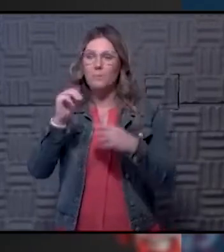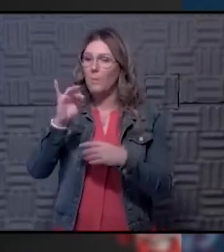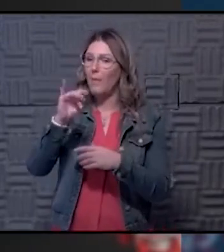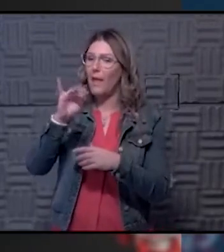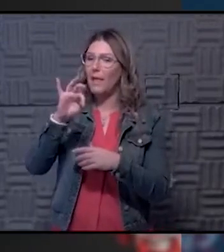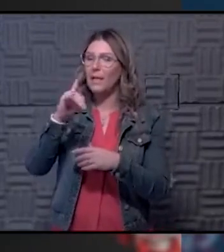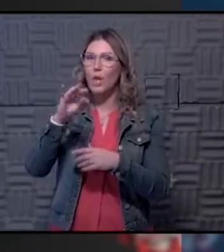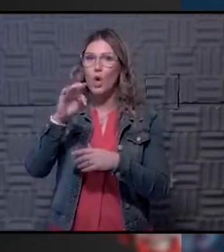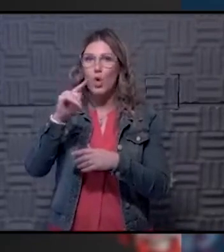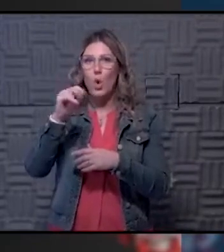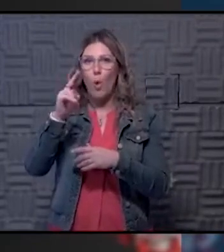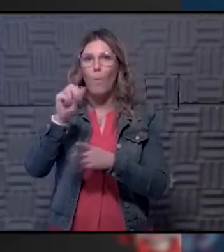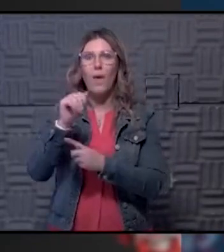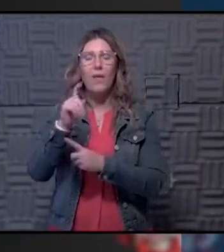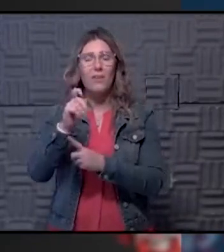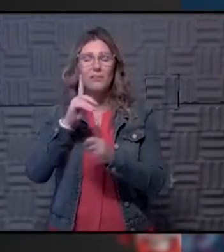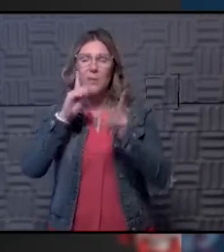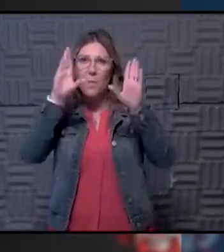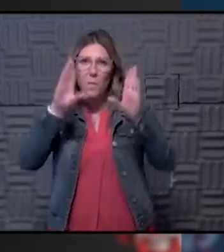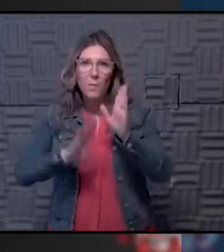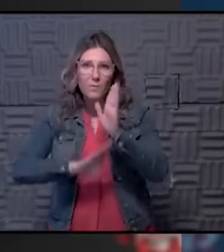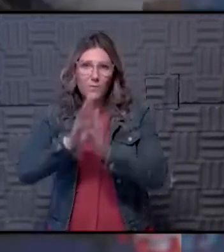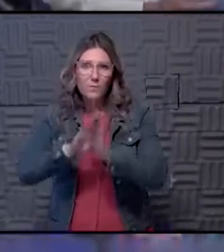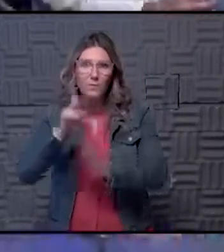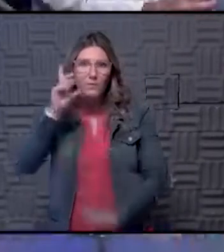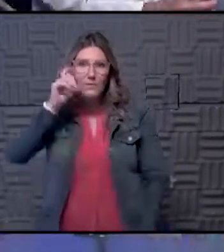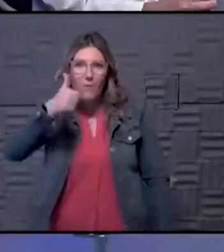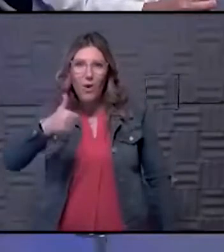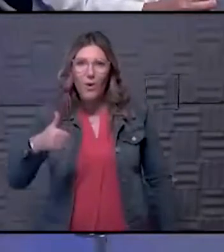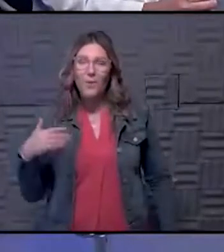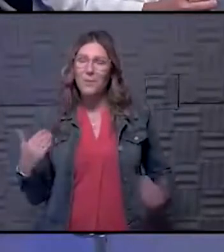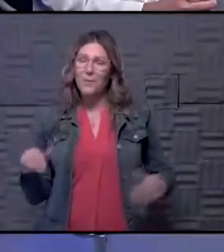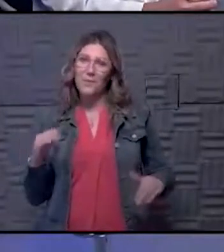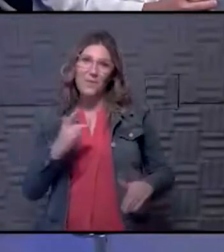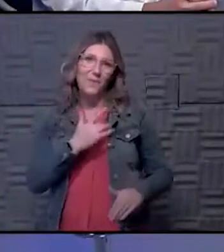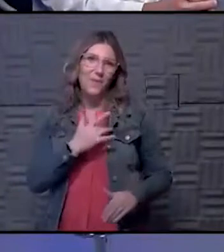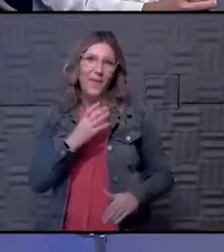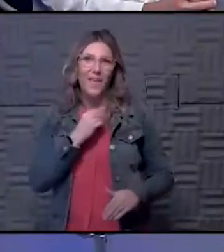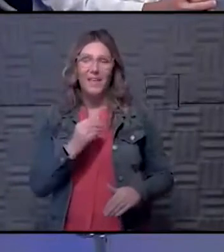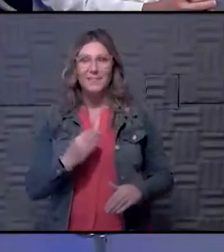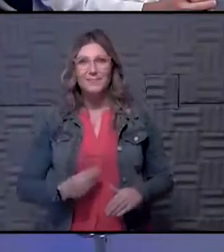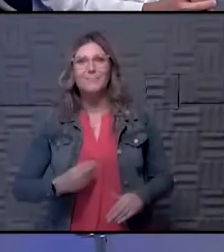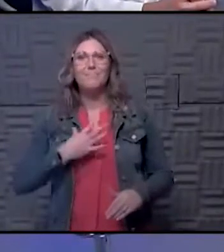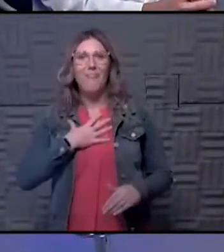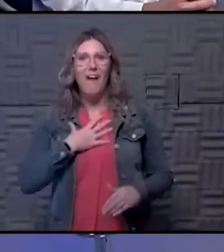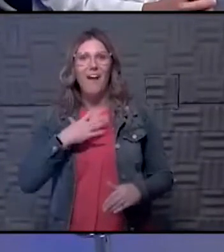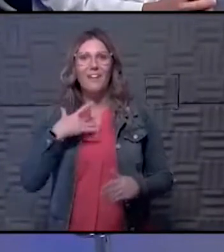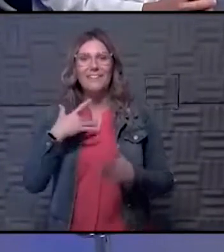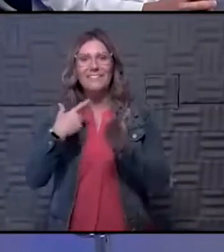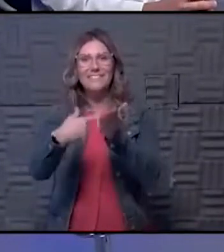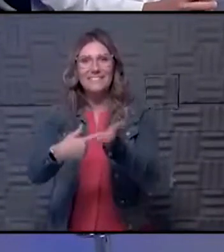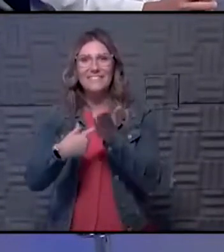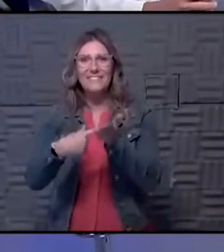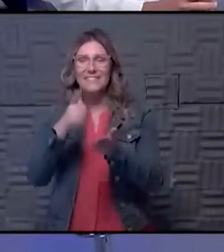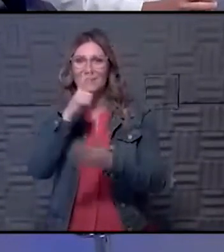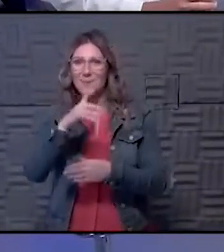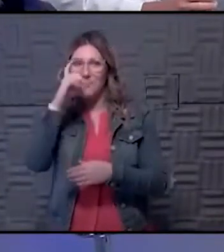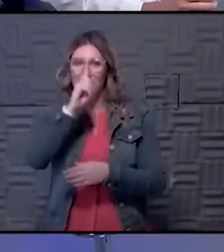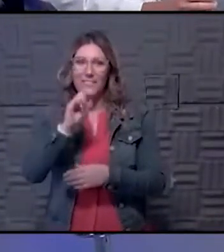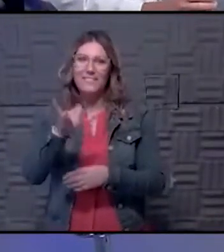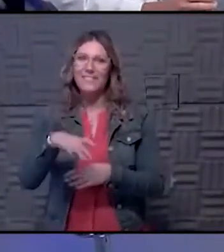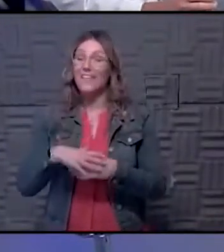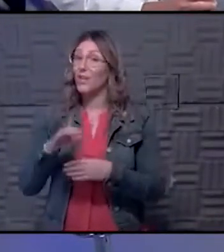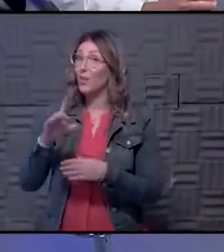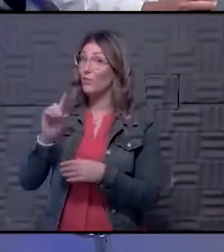a remarkable development. Tomorrow is going to be a heartwarming and inspiring discussion. Don't miss that. Final thoughts.